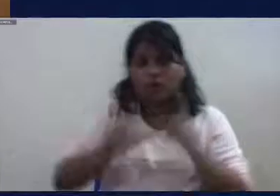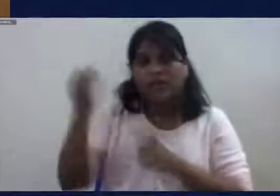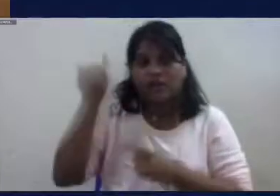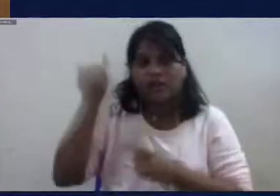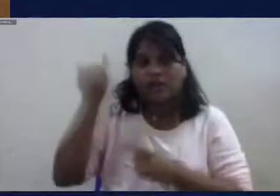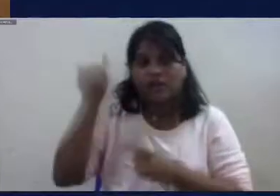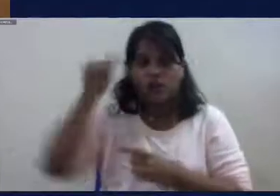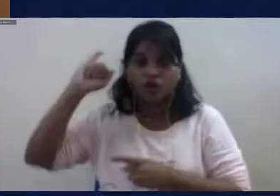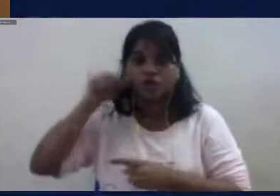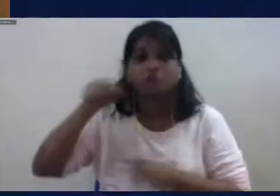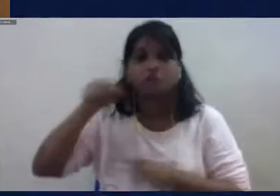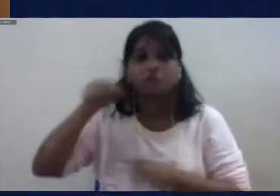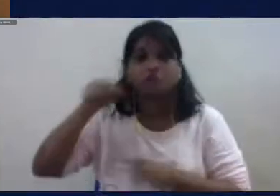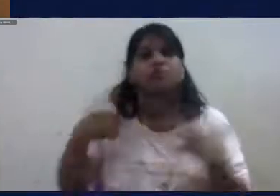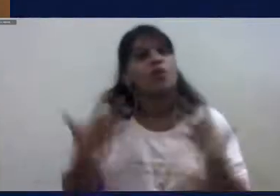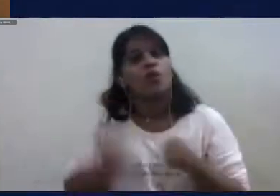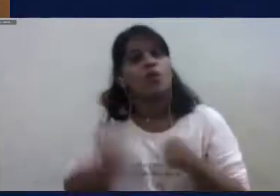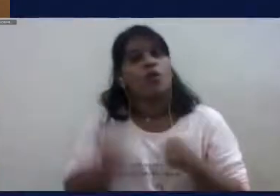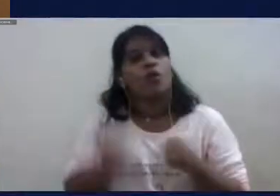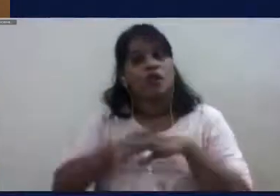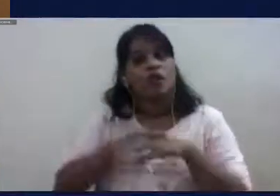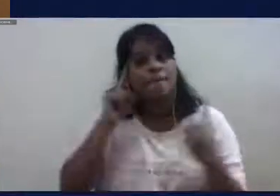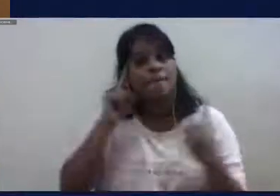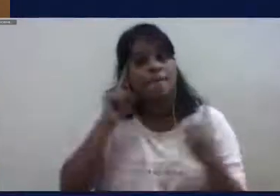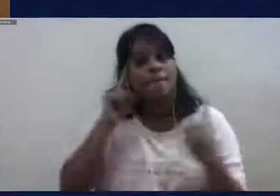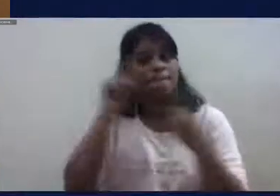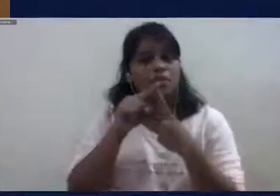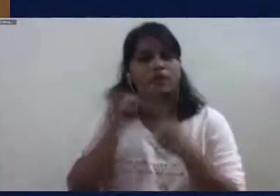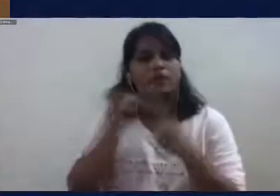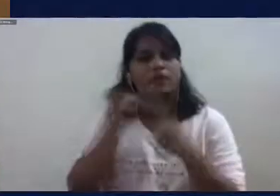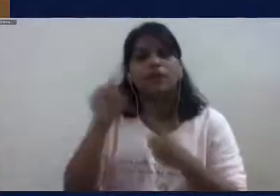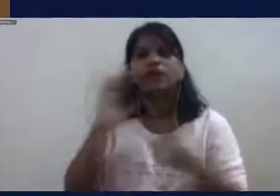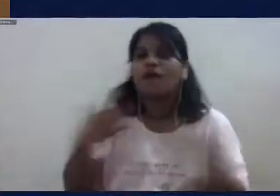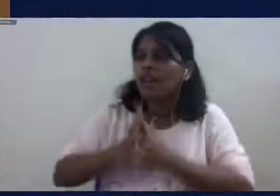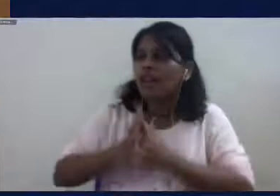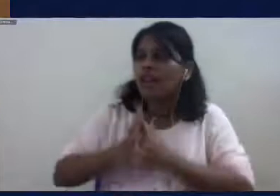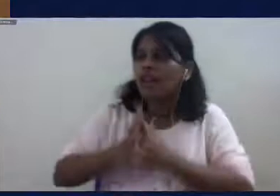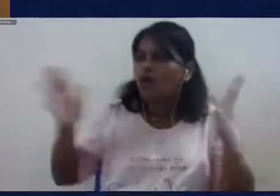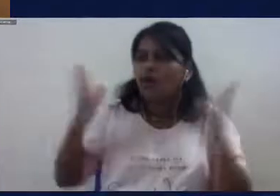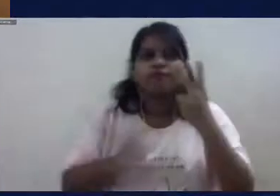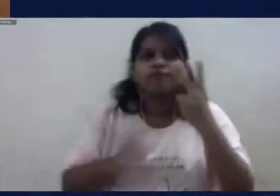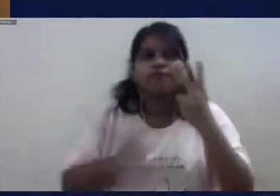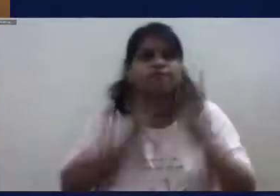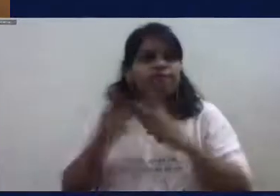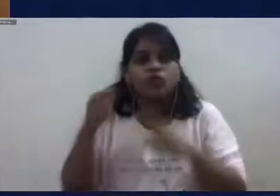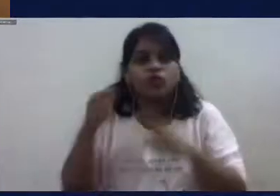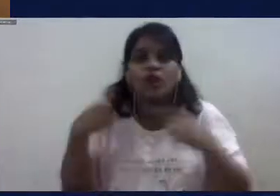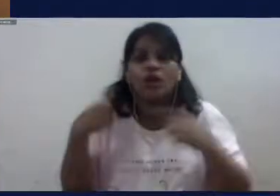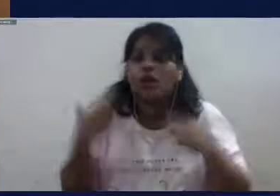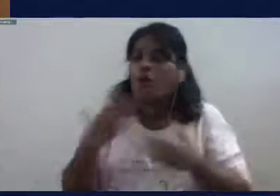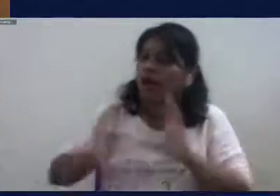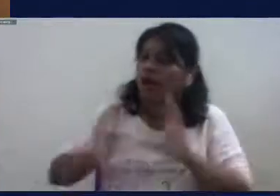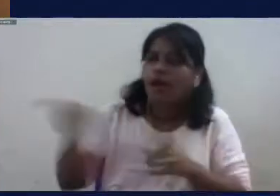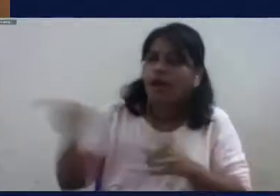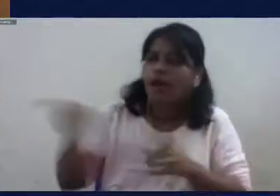innovation. That is what I call as purpose. And when you can have such a large canvas at play, then you